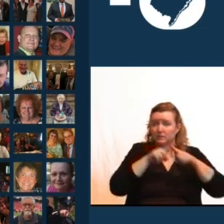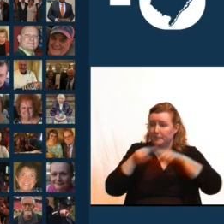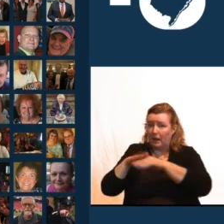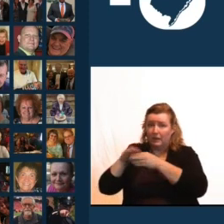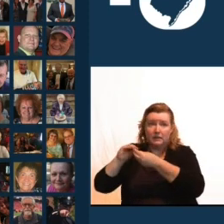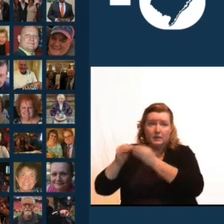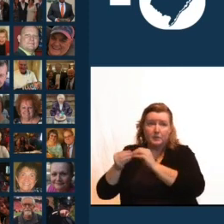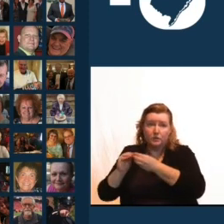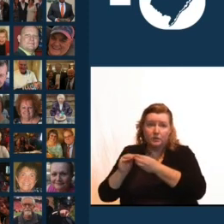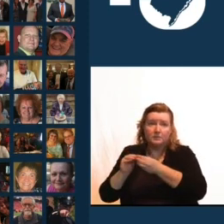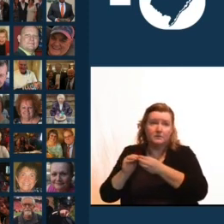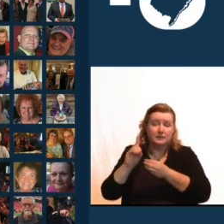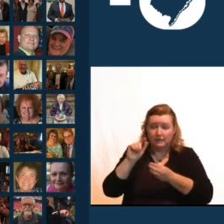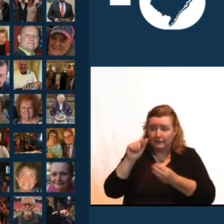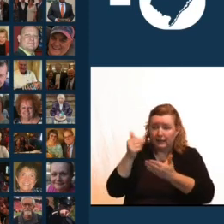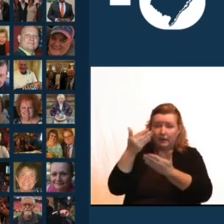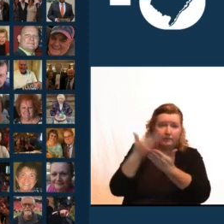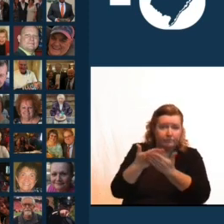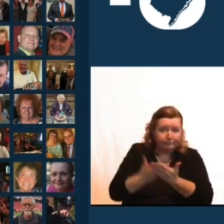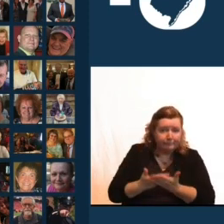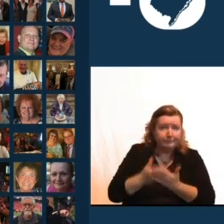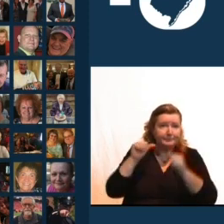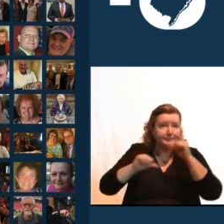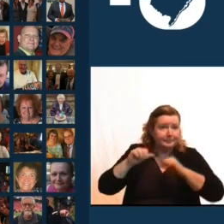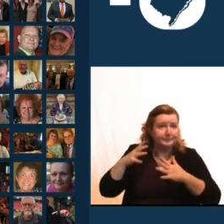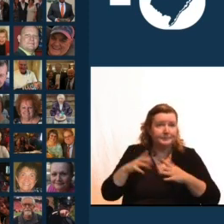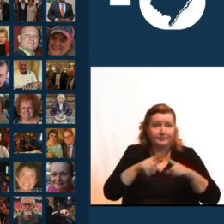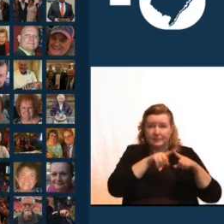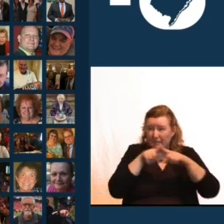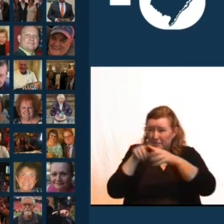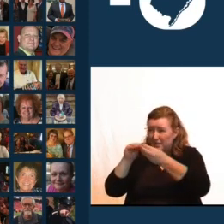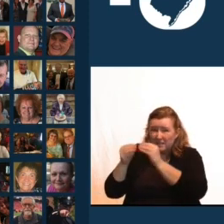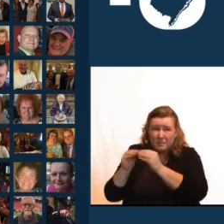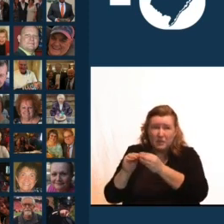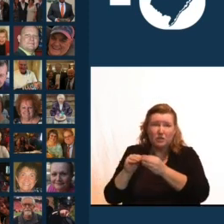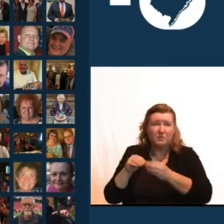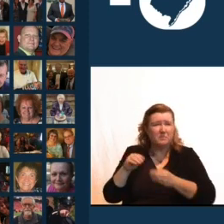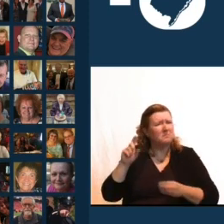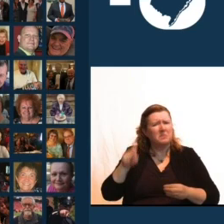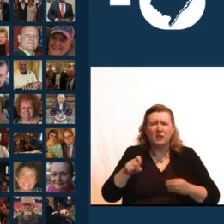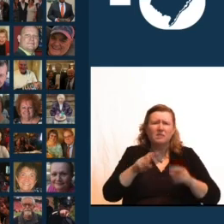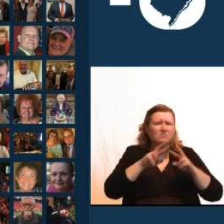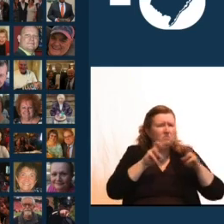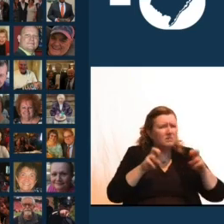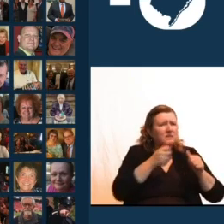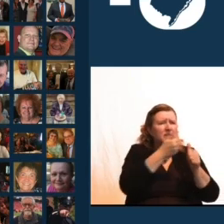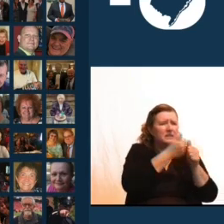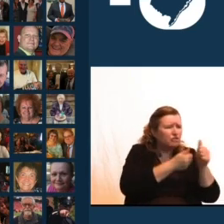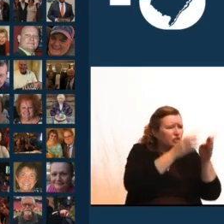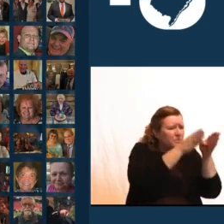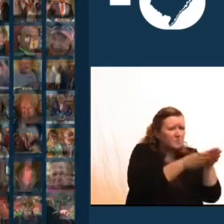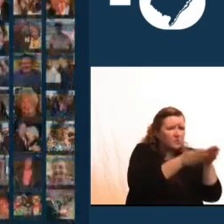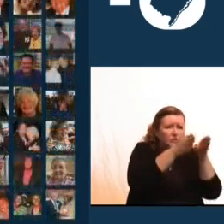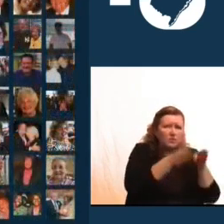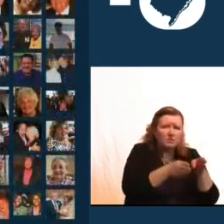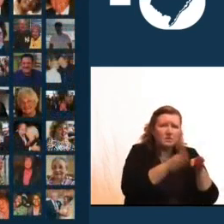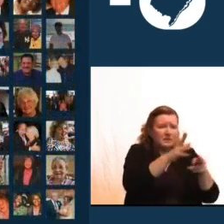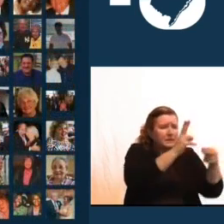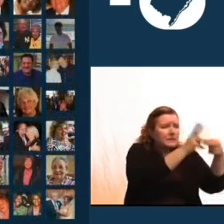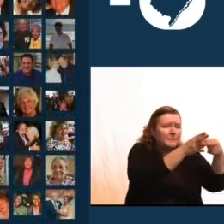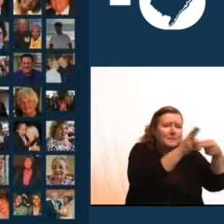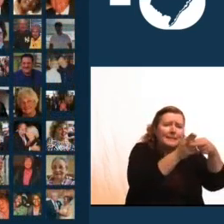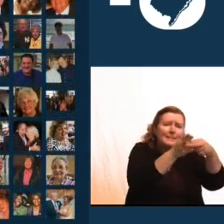to remember, each and every one of these lives we've lost and the families they left behind. For all